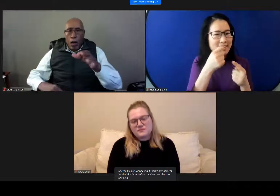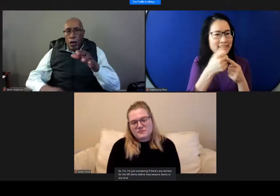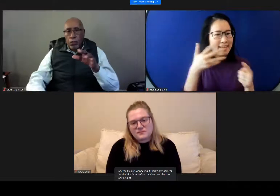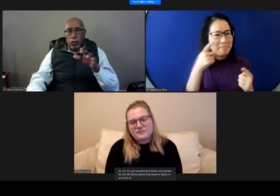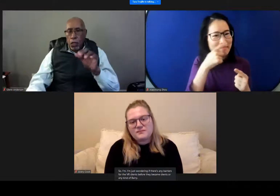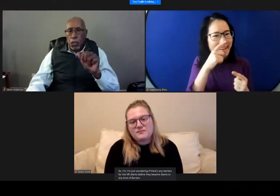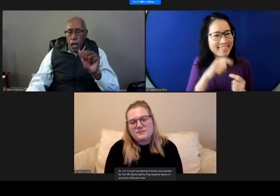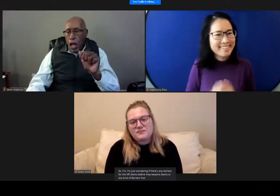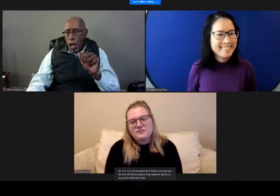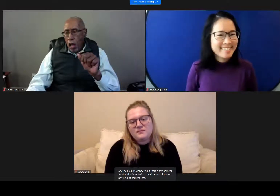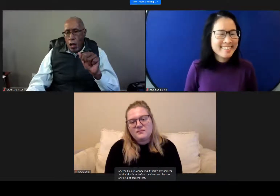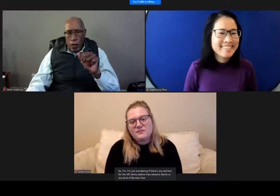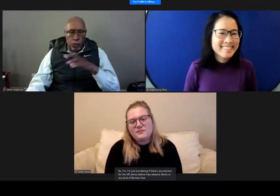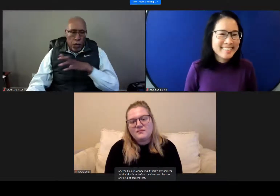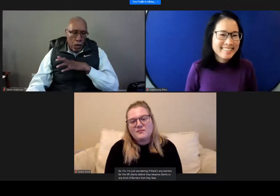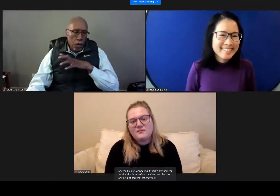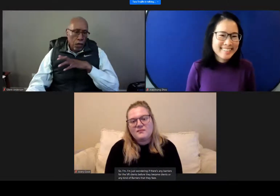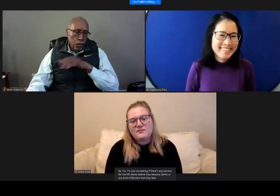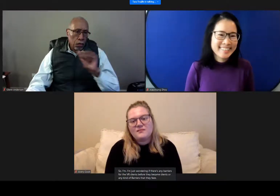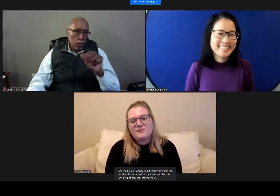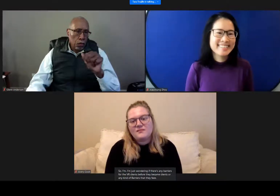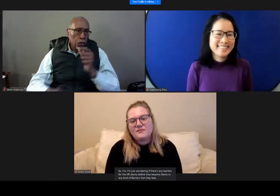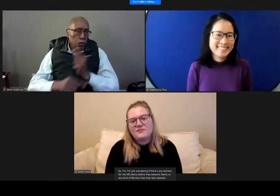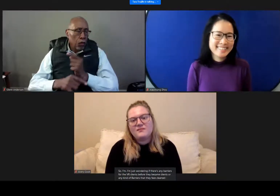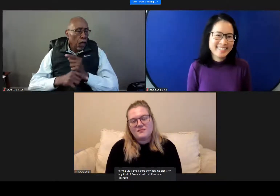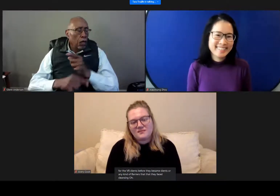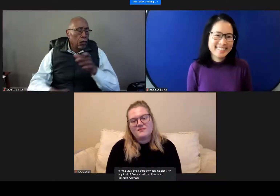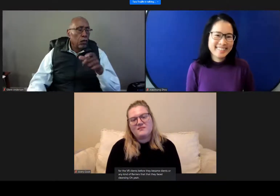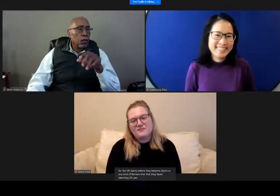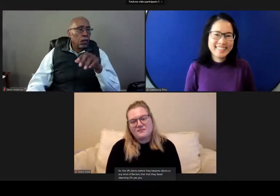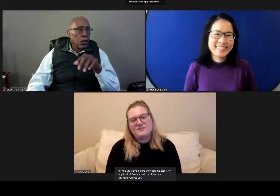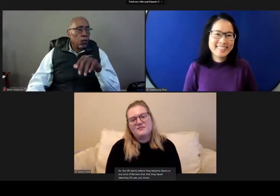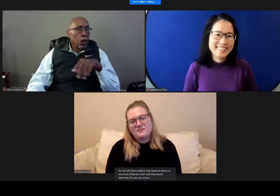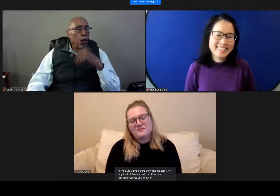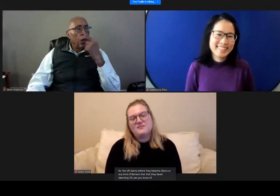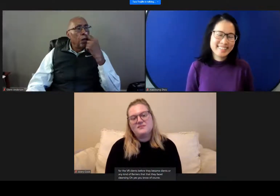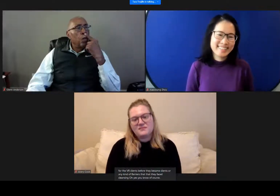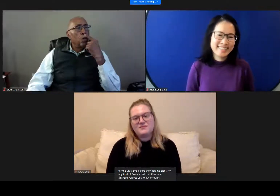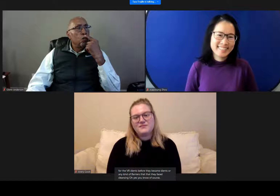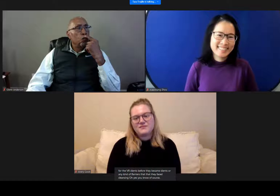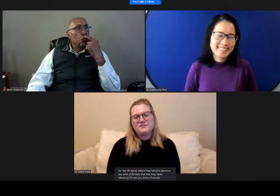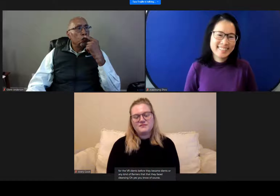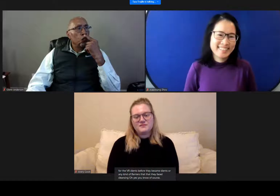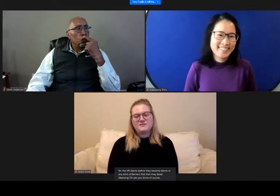of barriers that they faced. Glenn saying, oh yes, of course,